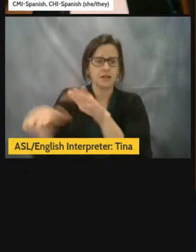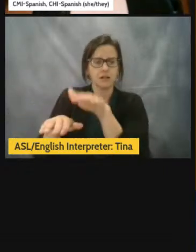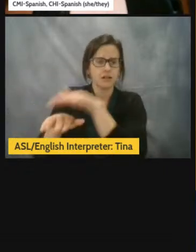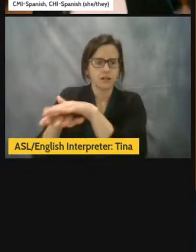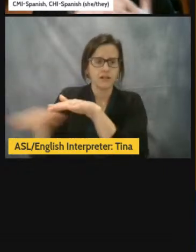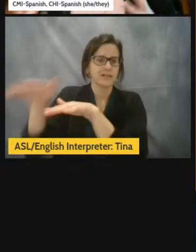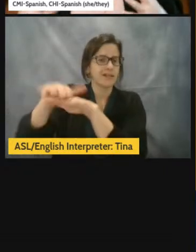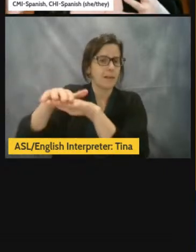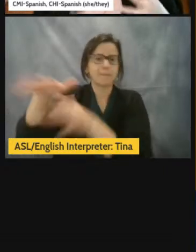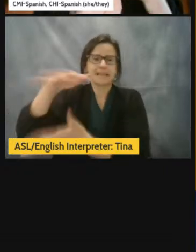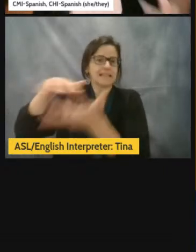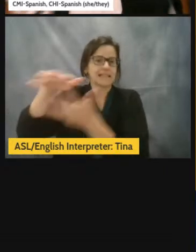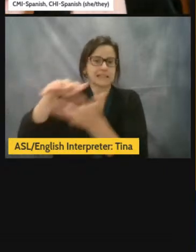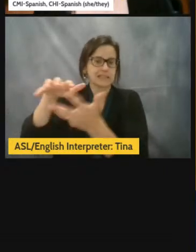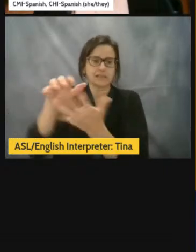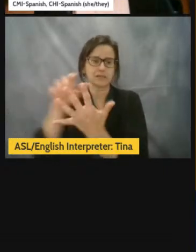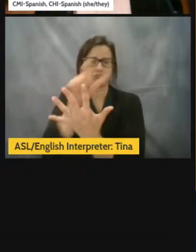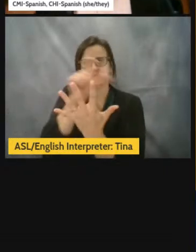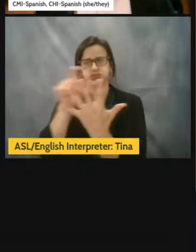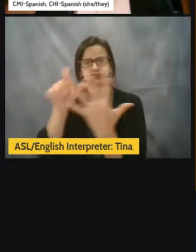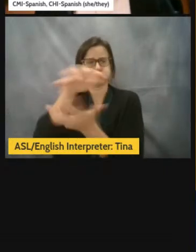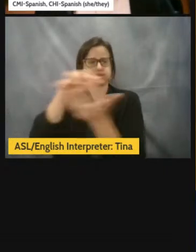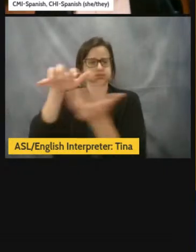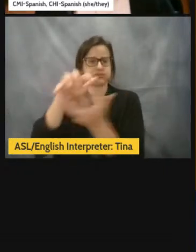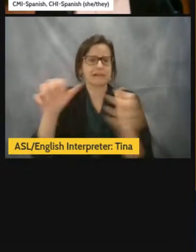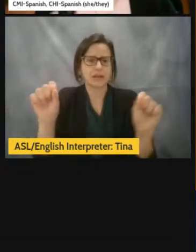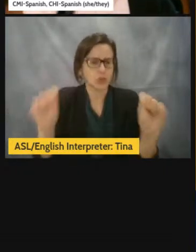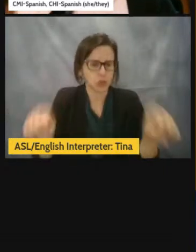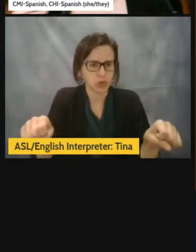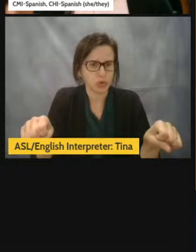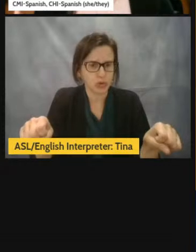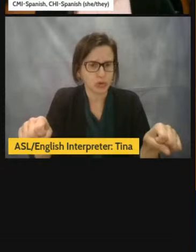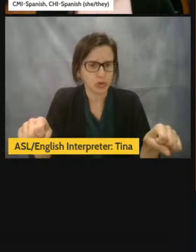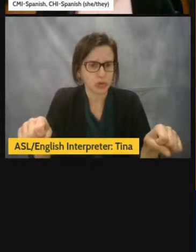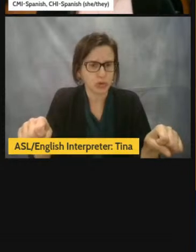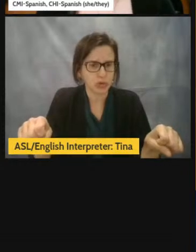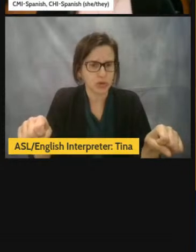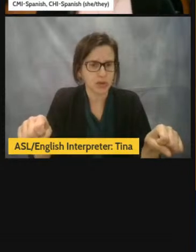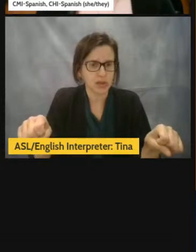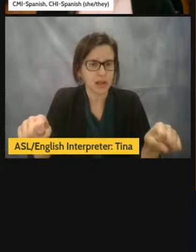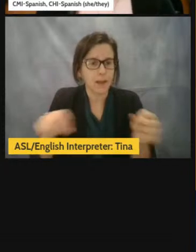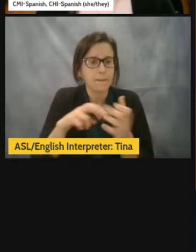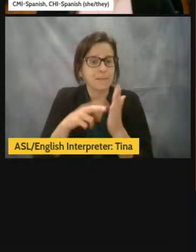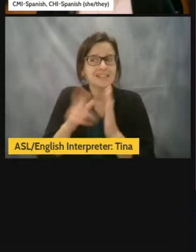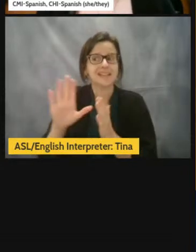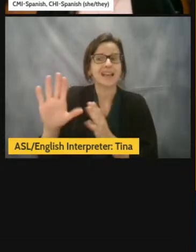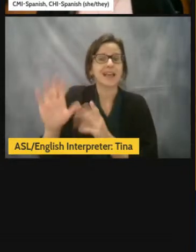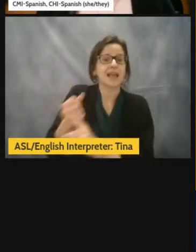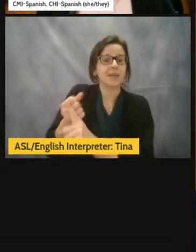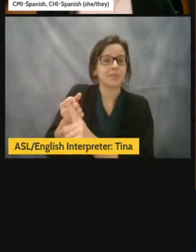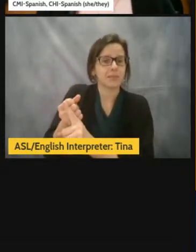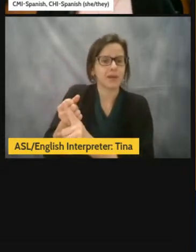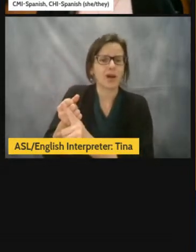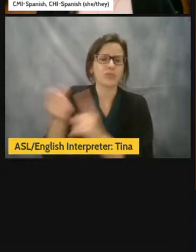even be a mix. You can be multiples of these, okay? And that only amplifies that impact, unfortunately.